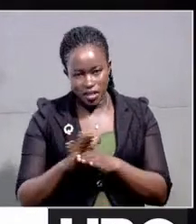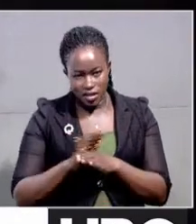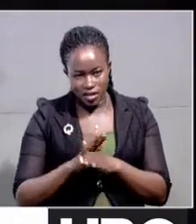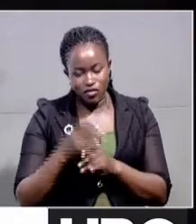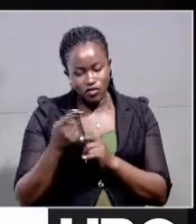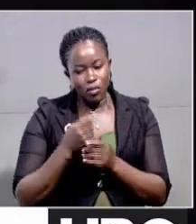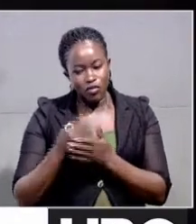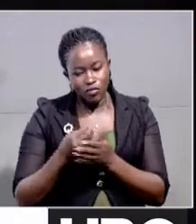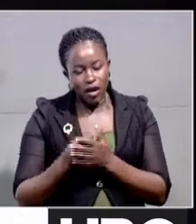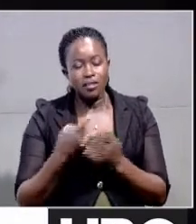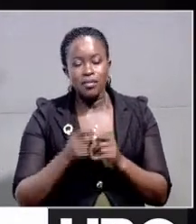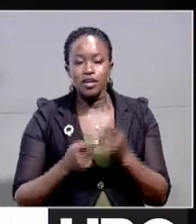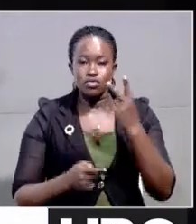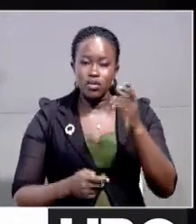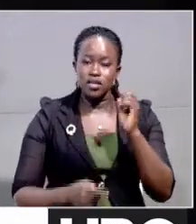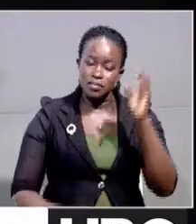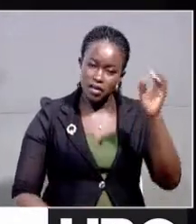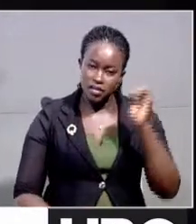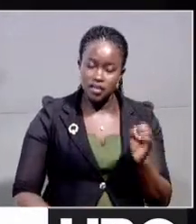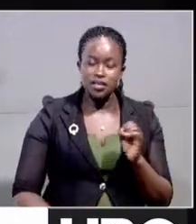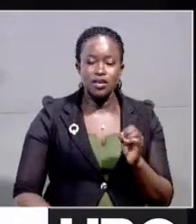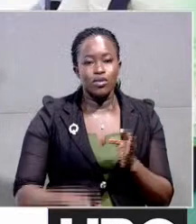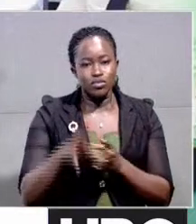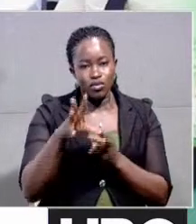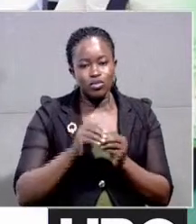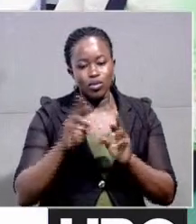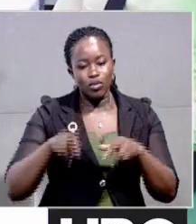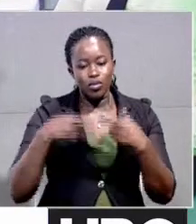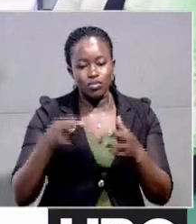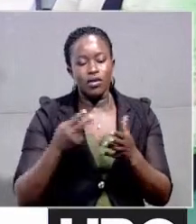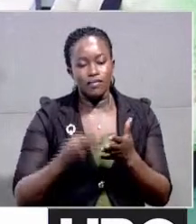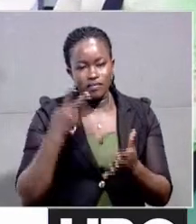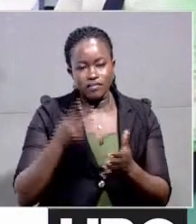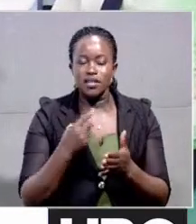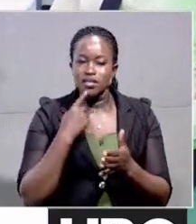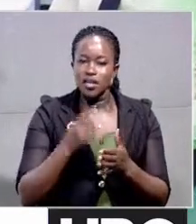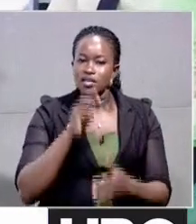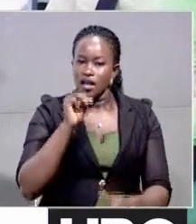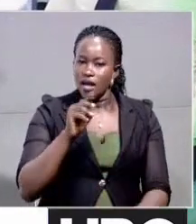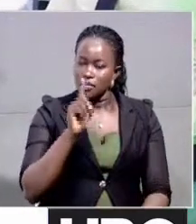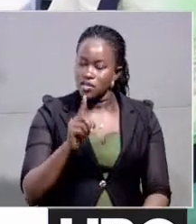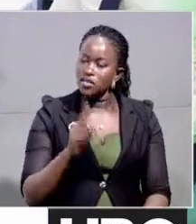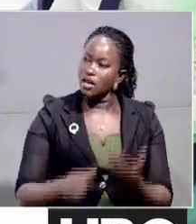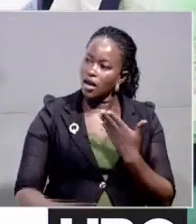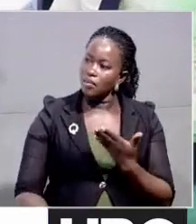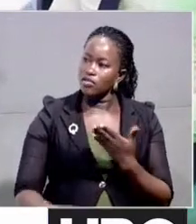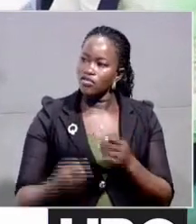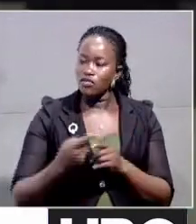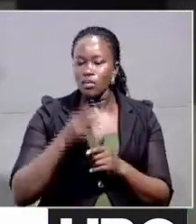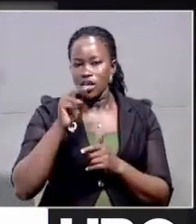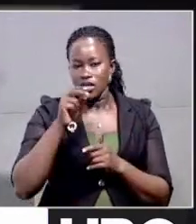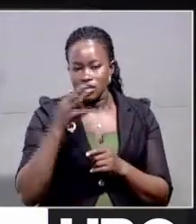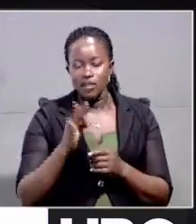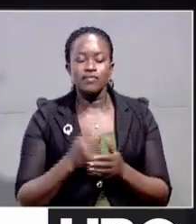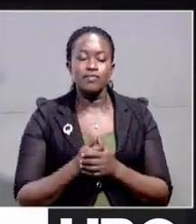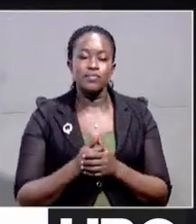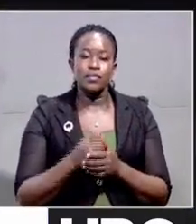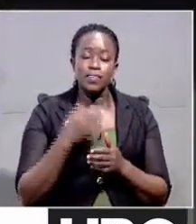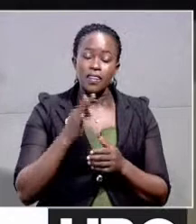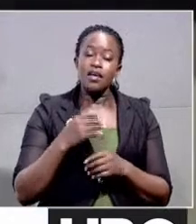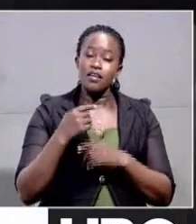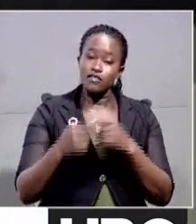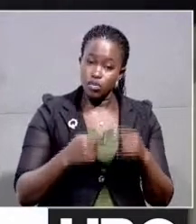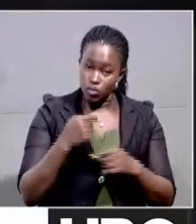only get 20% of the total contract value, says Richard Byarugaba, the managing director, NSSF. If you are running a business without knowing